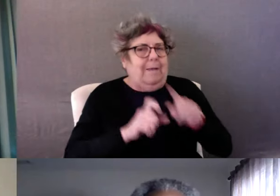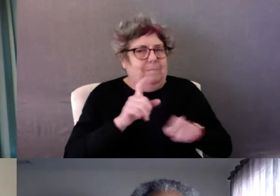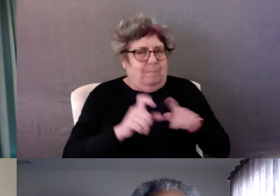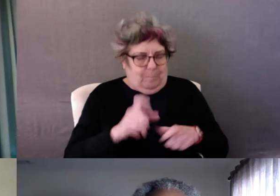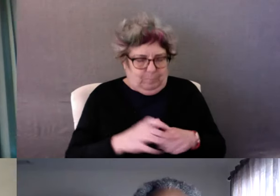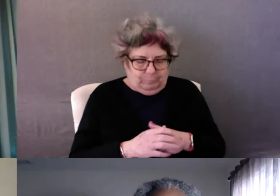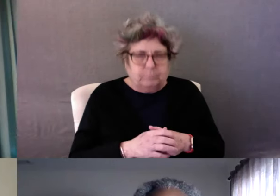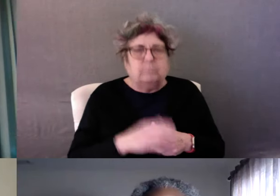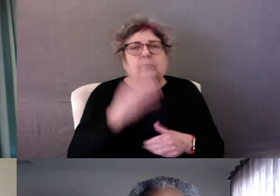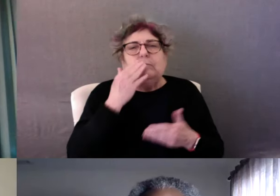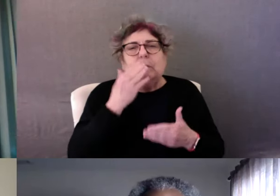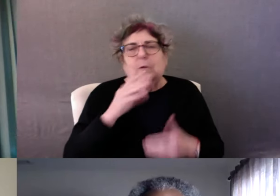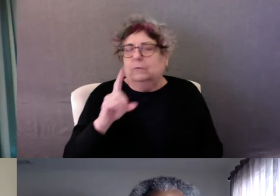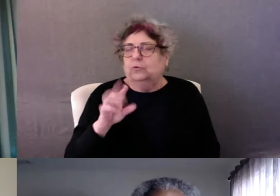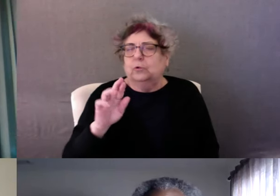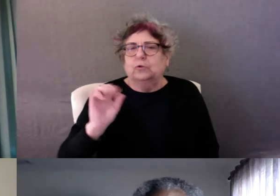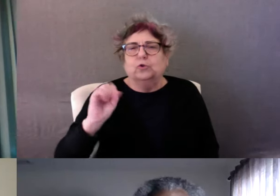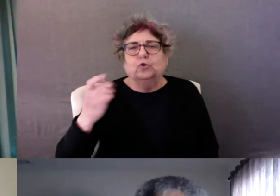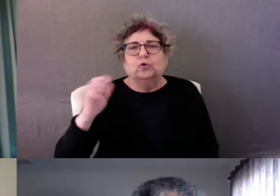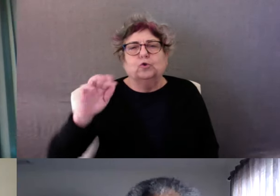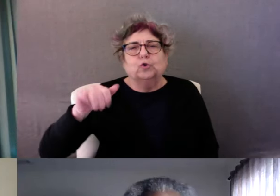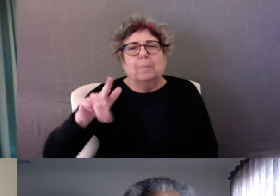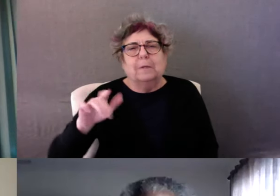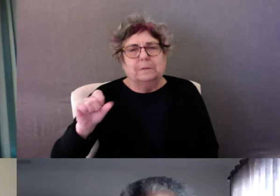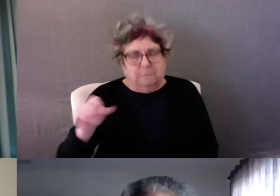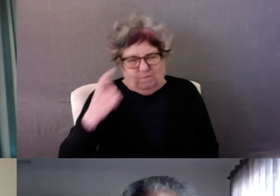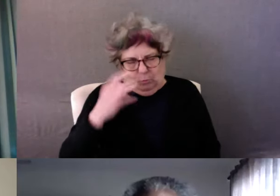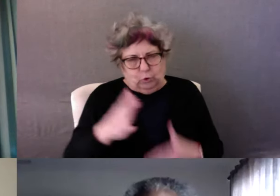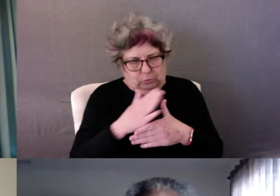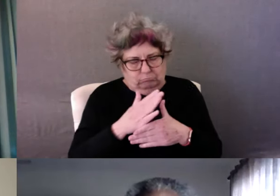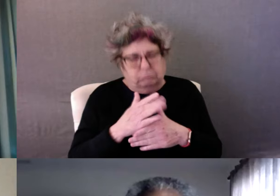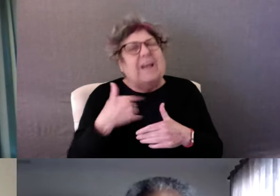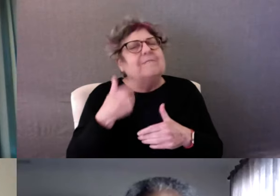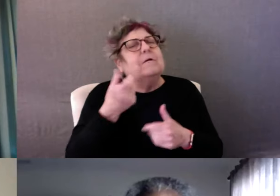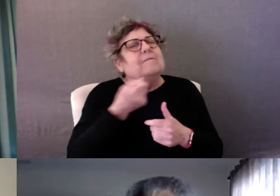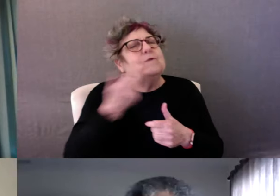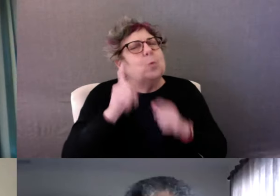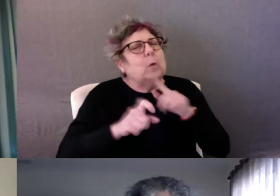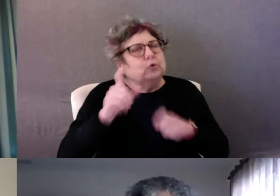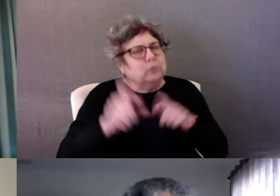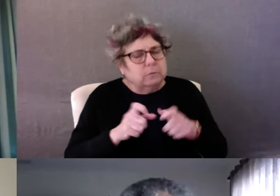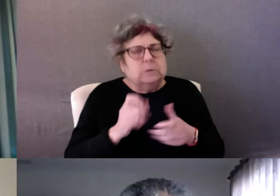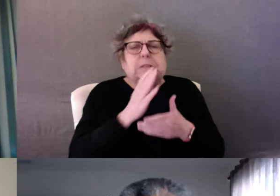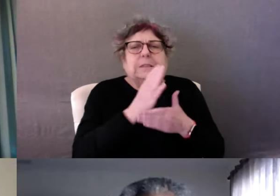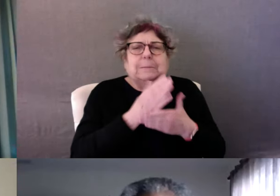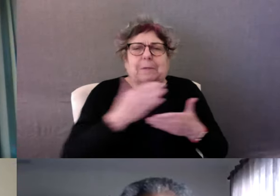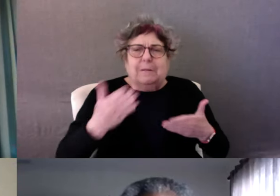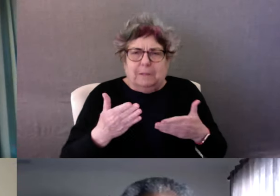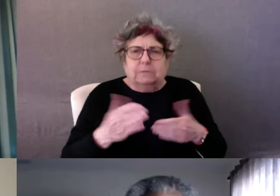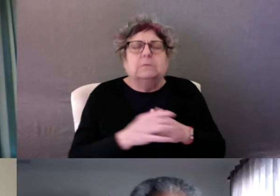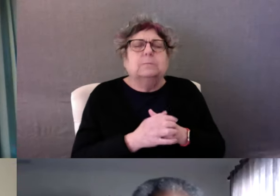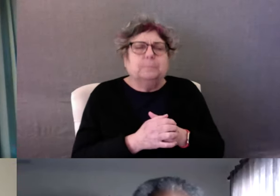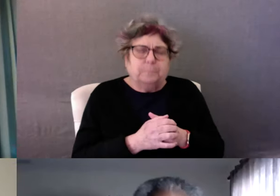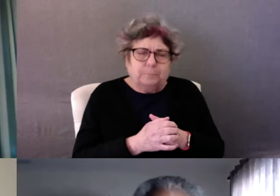Dr. Sharpless, for sharing with us. Just have a few questions and some of the things you have informed us about and need to address some of these